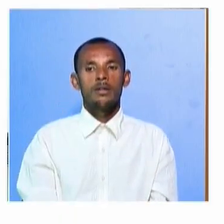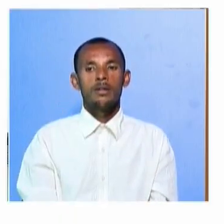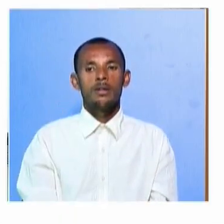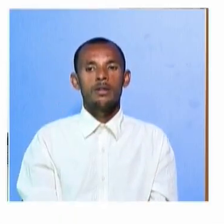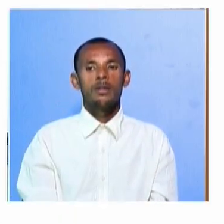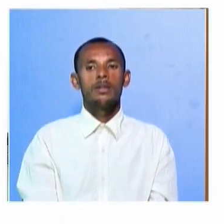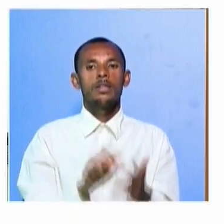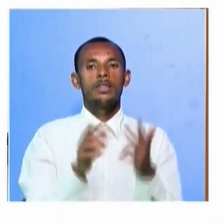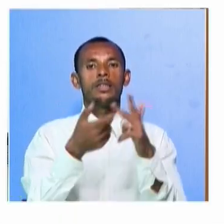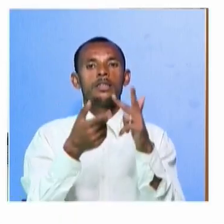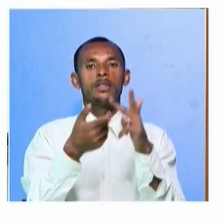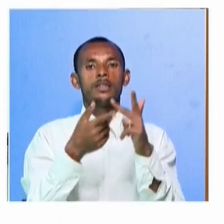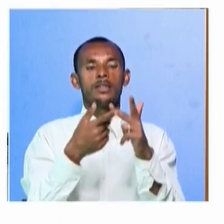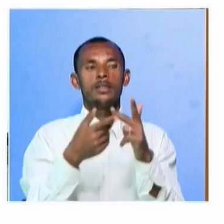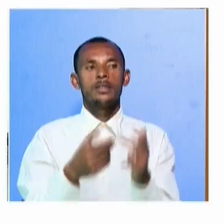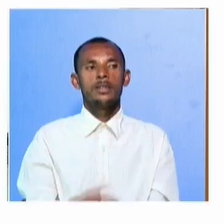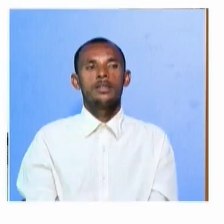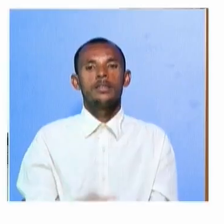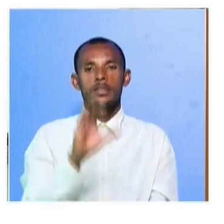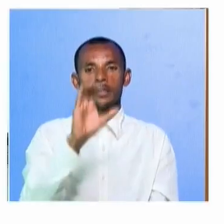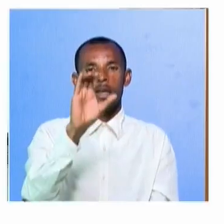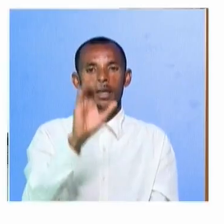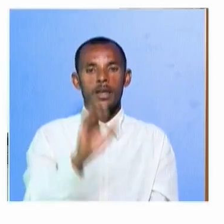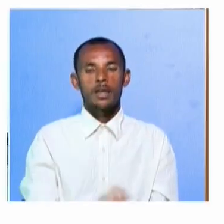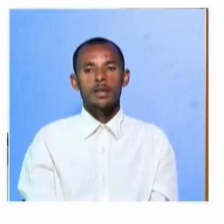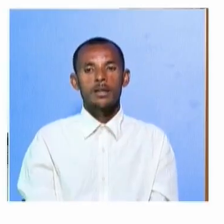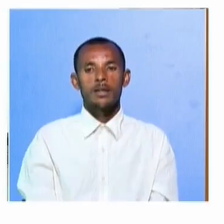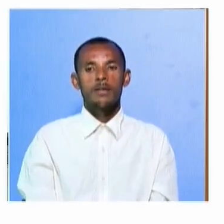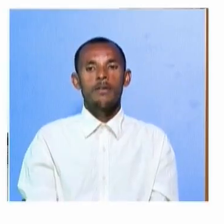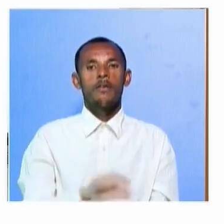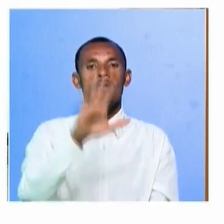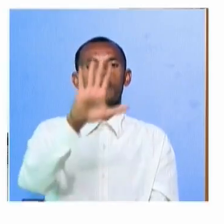The third one is